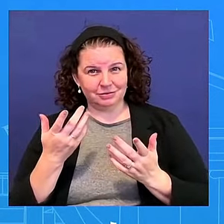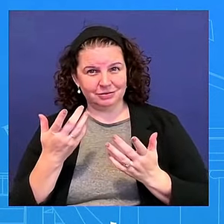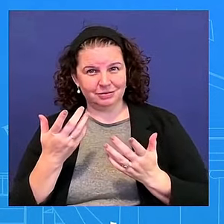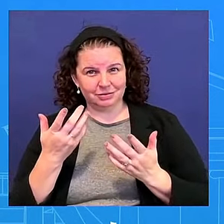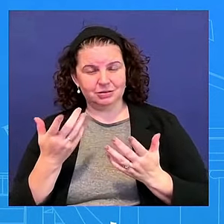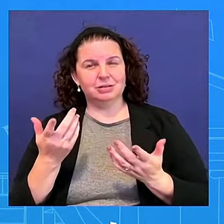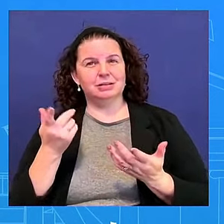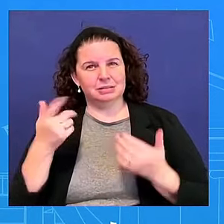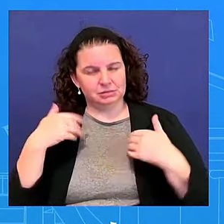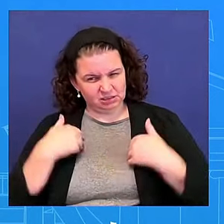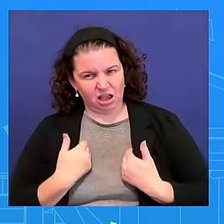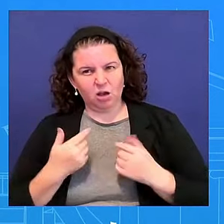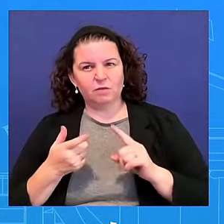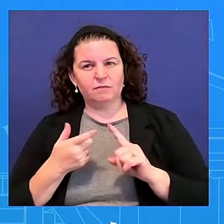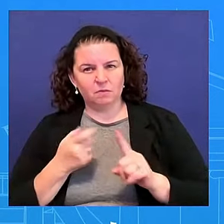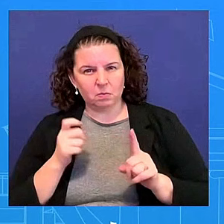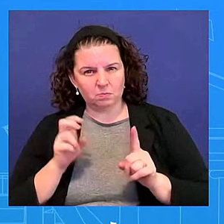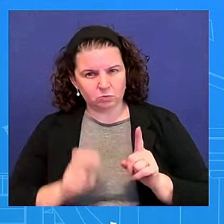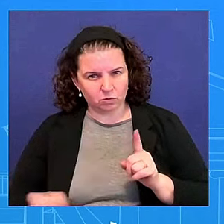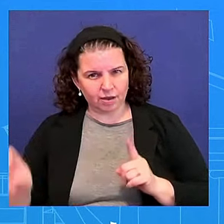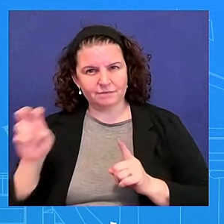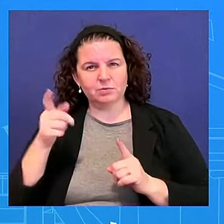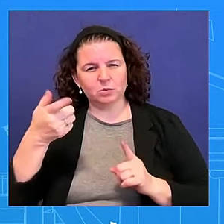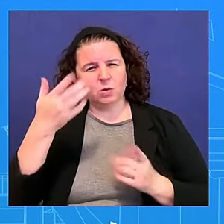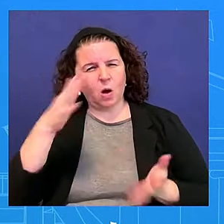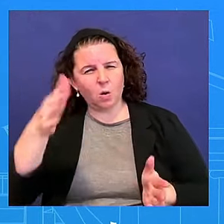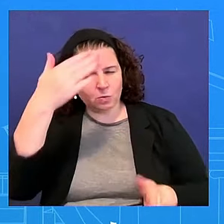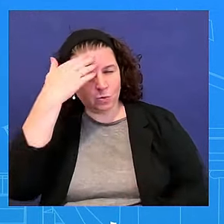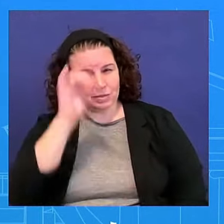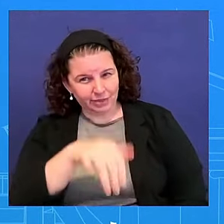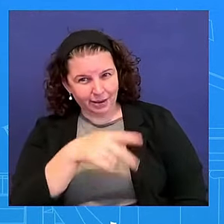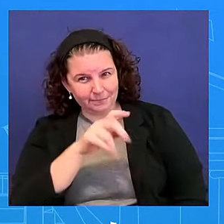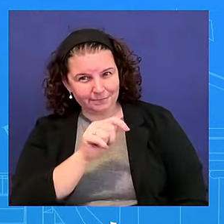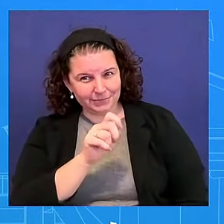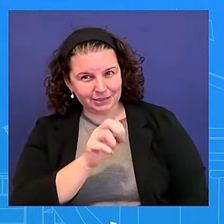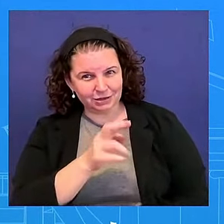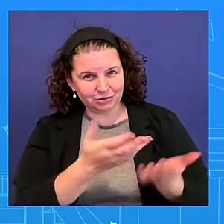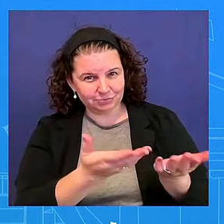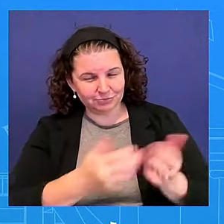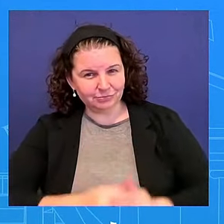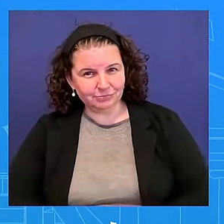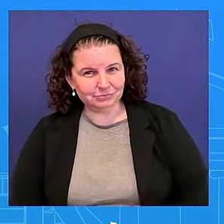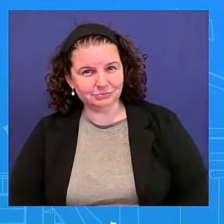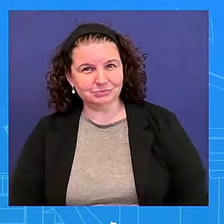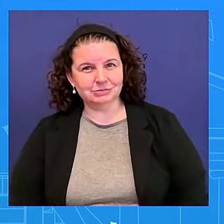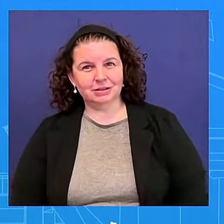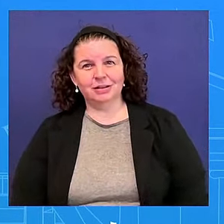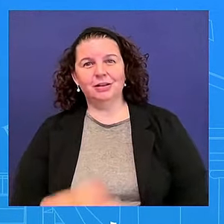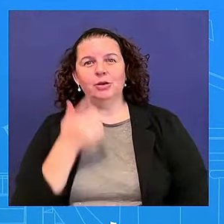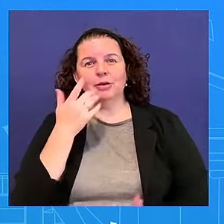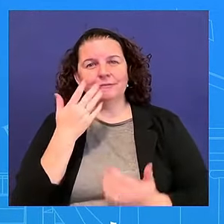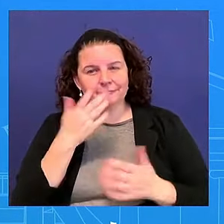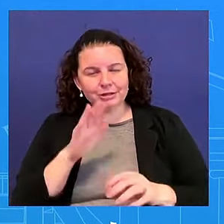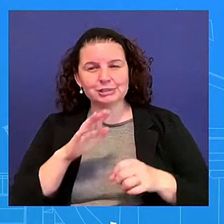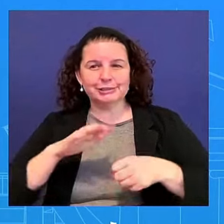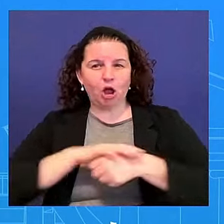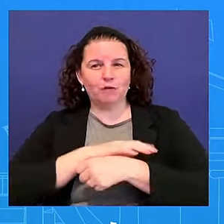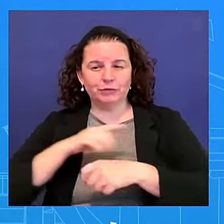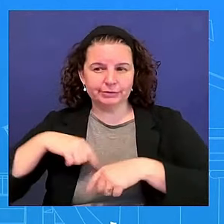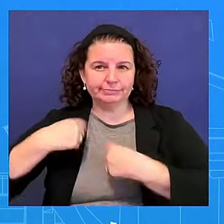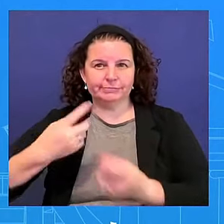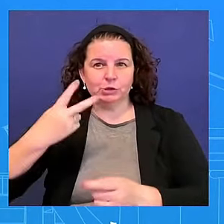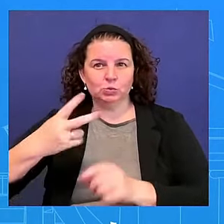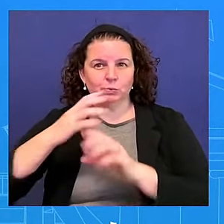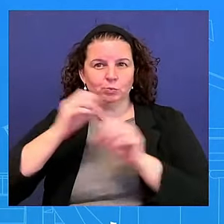Peter, you've covered a couple of administrations at this point, that the president, every president, has a White House